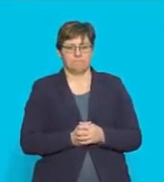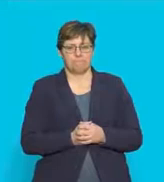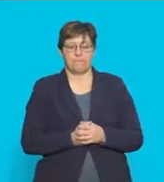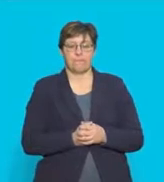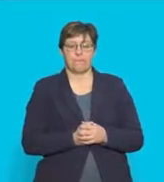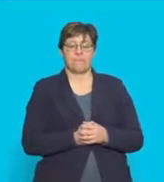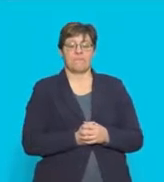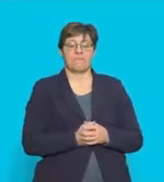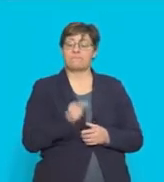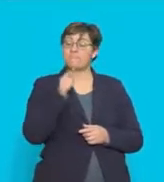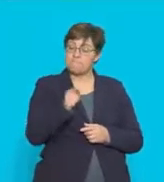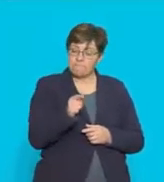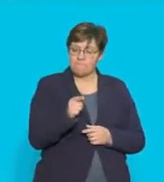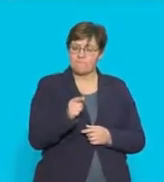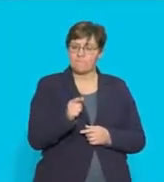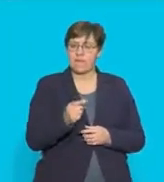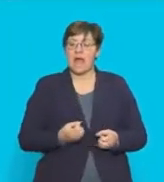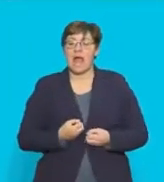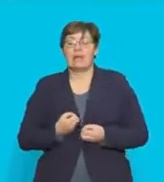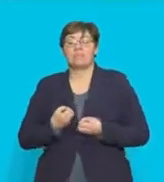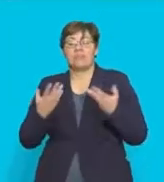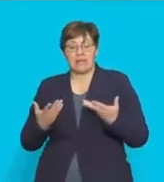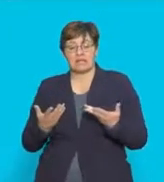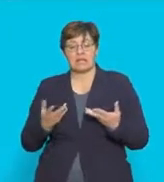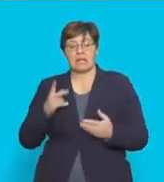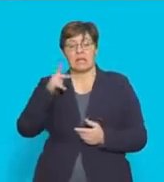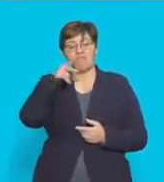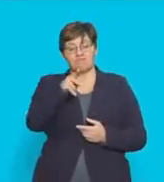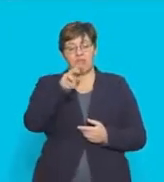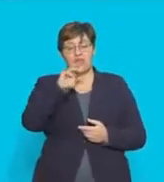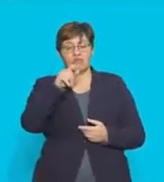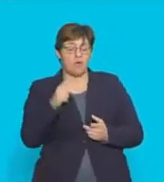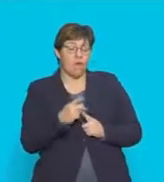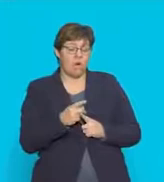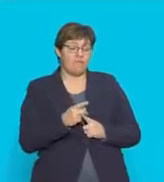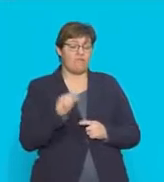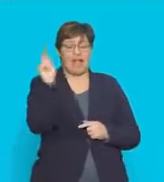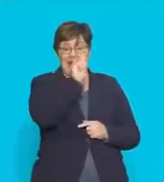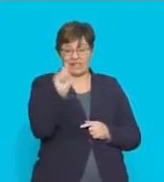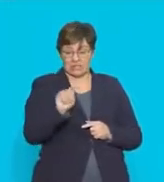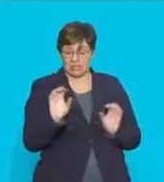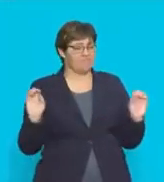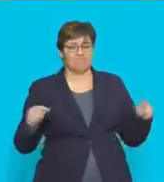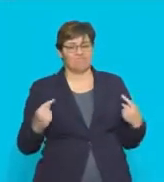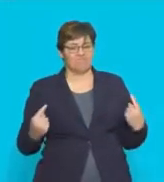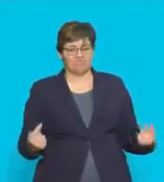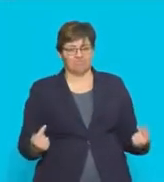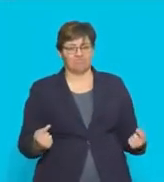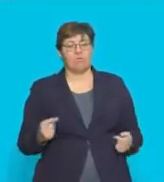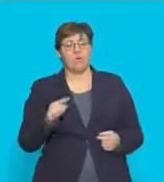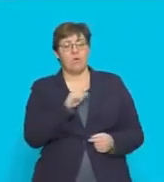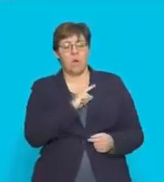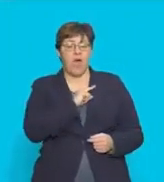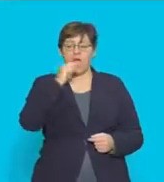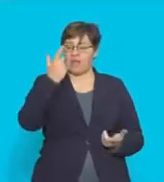And then these cannot be expressed as a ratio of integers because you can't get a specific number to say